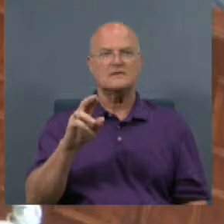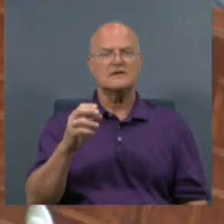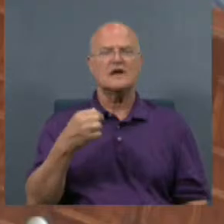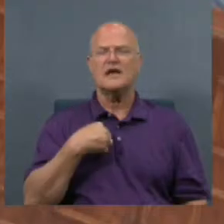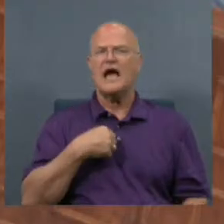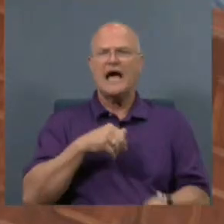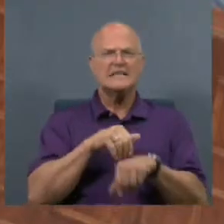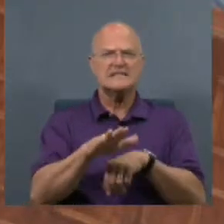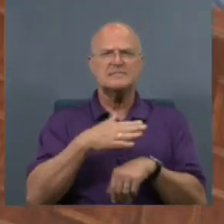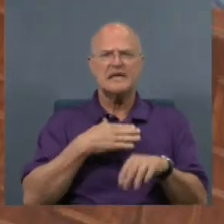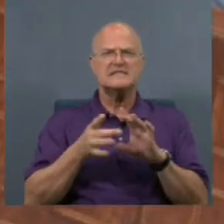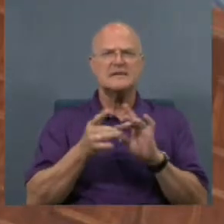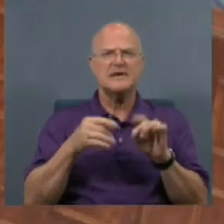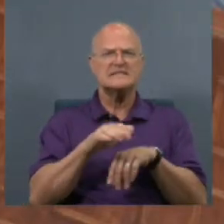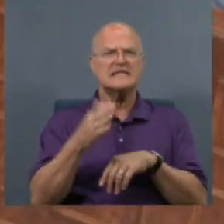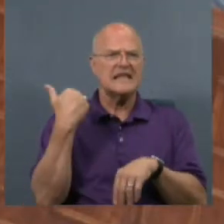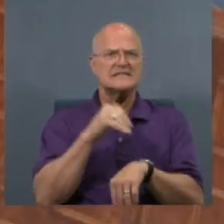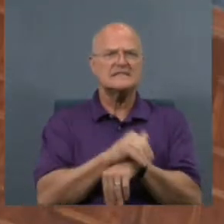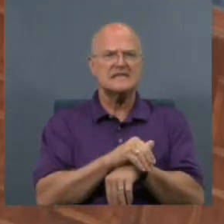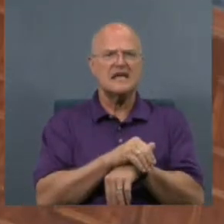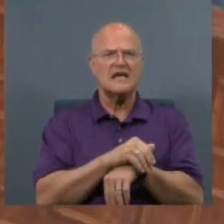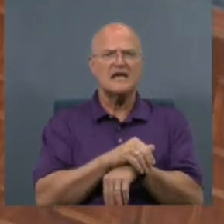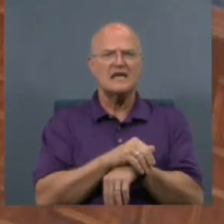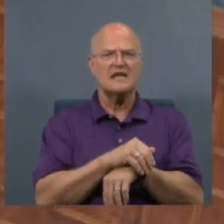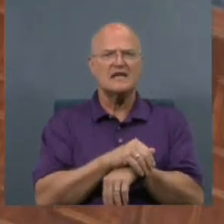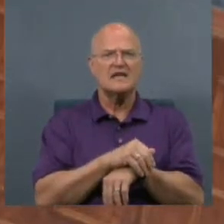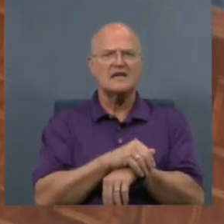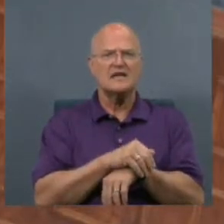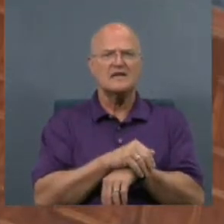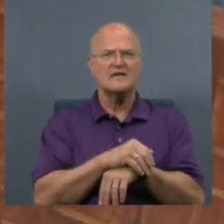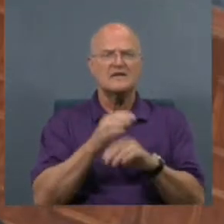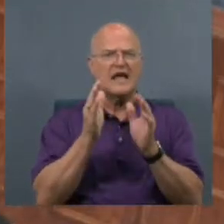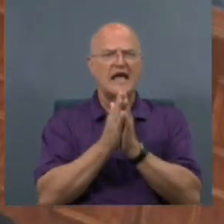statement. I sent it last night. Well, actually, it was yesterday